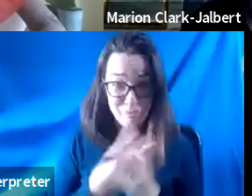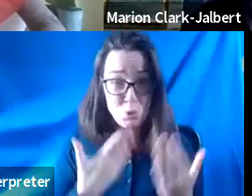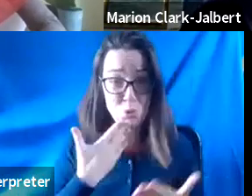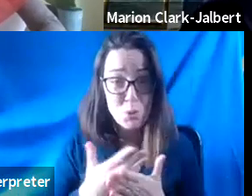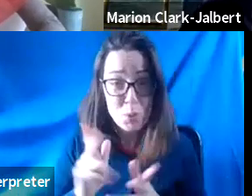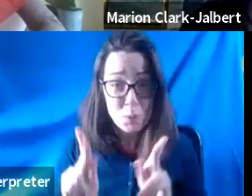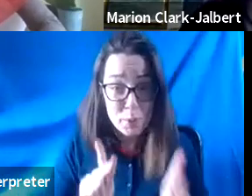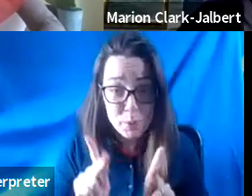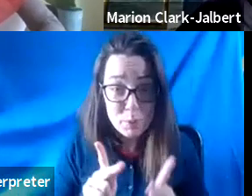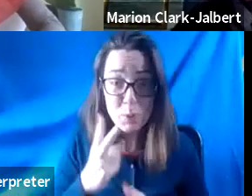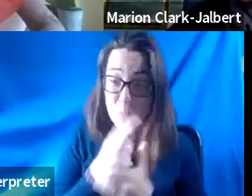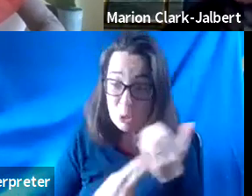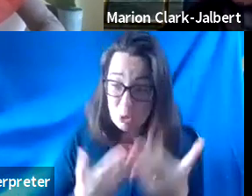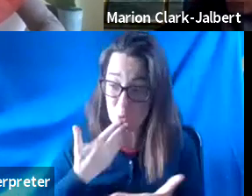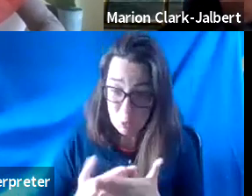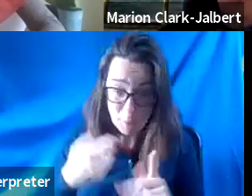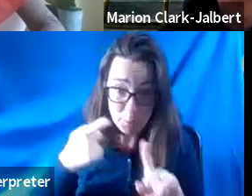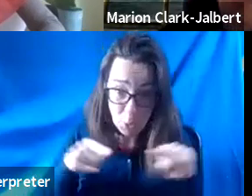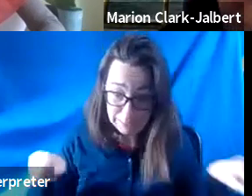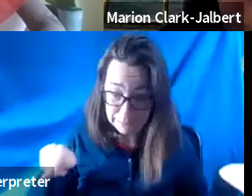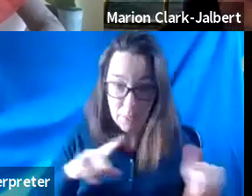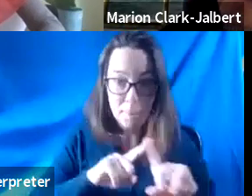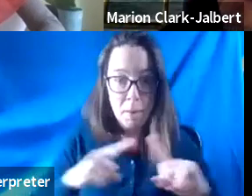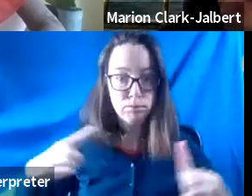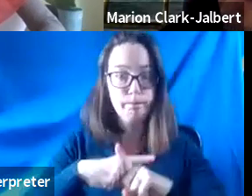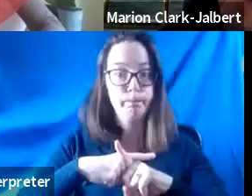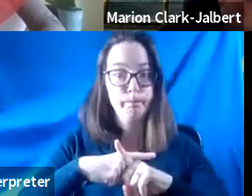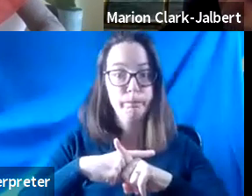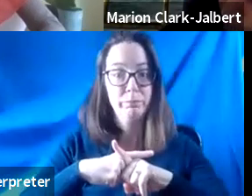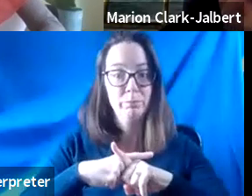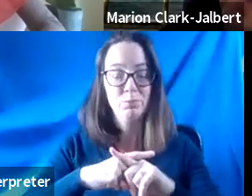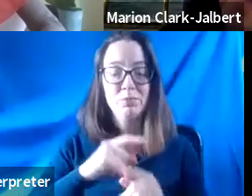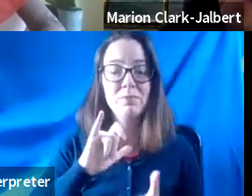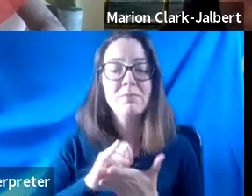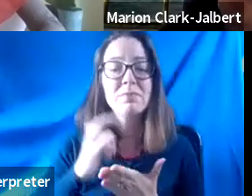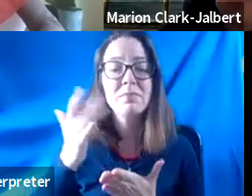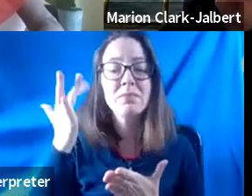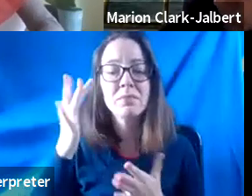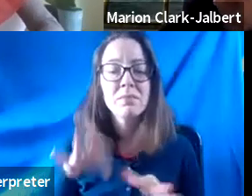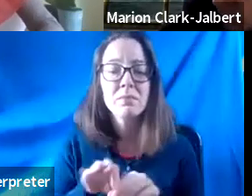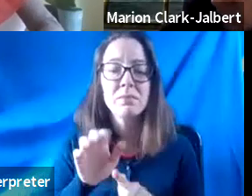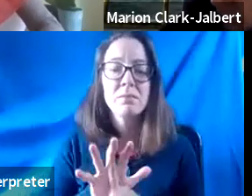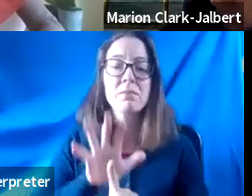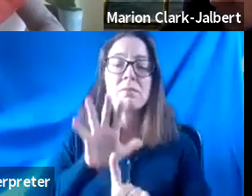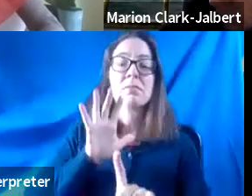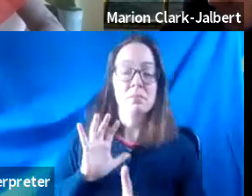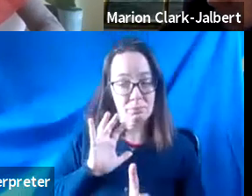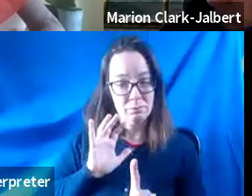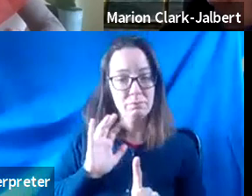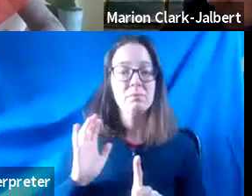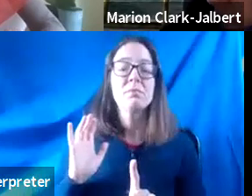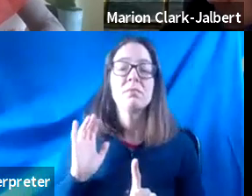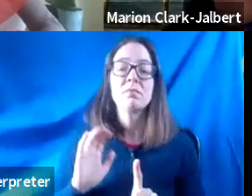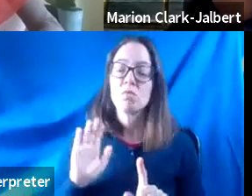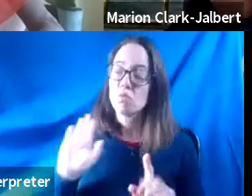and trying to solve a problem. So the more that we can distance it from the individuals and say, okay, let's think about our goals and then let's examine each strategy